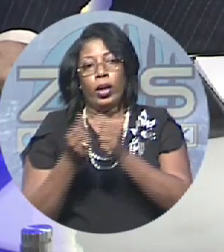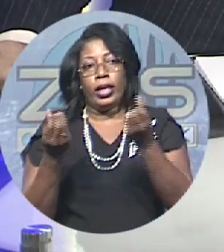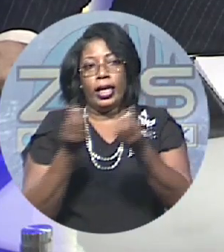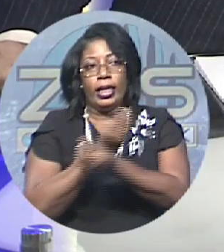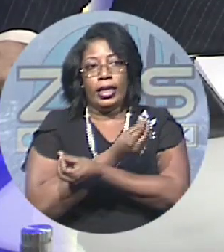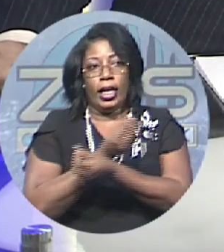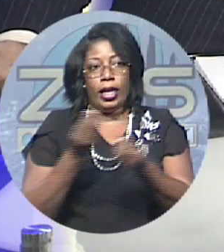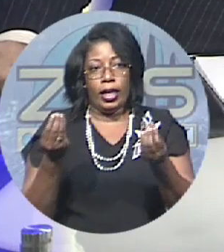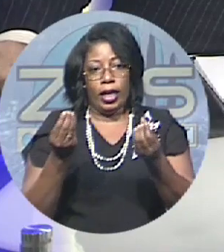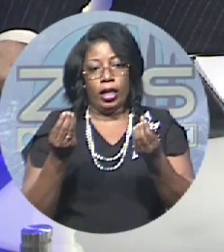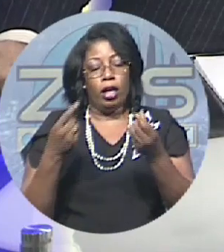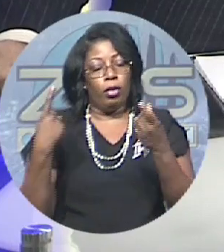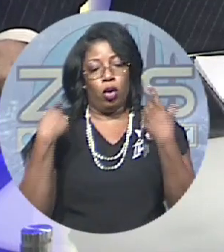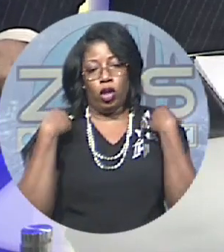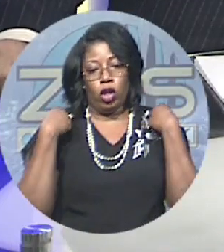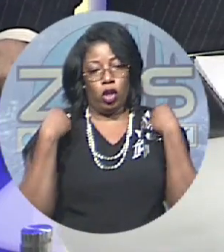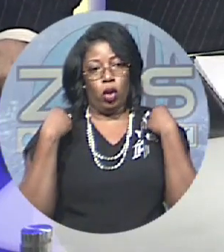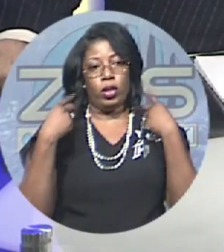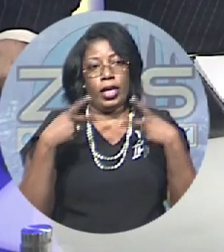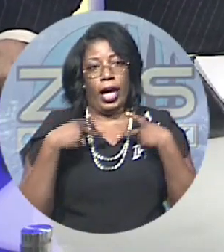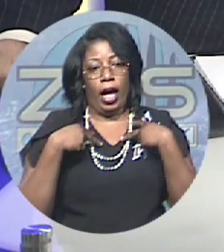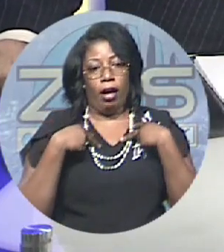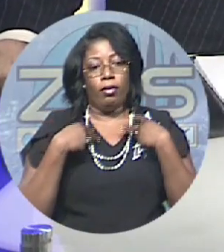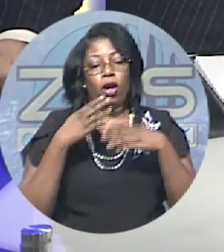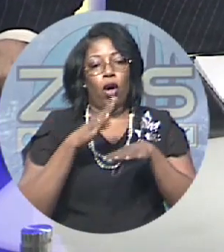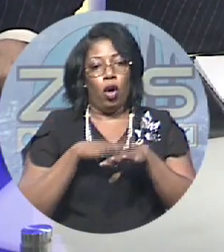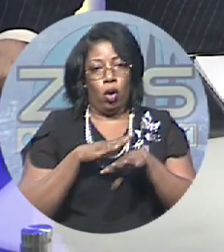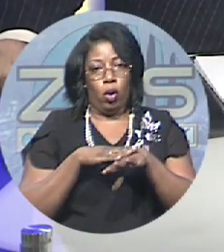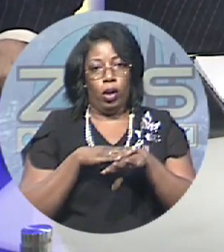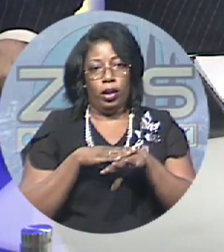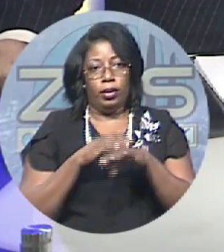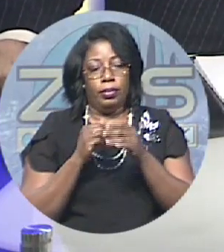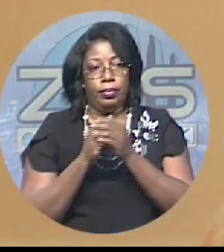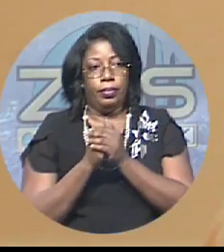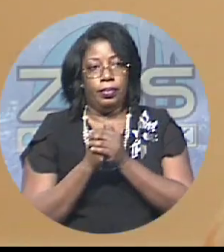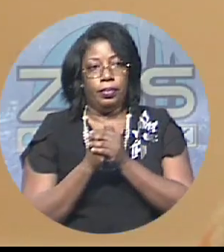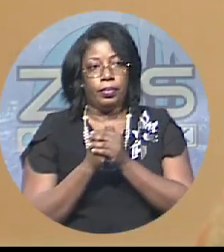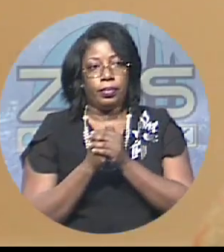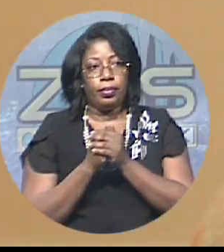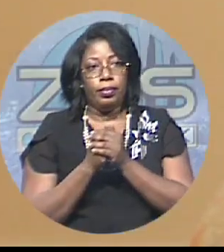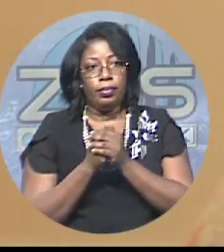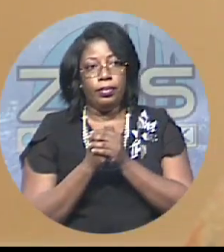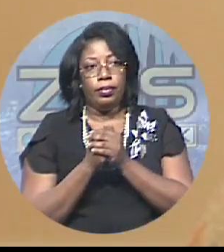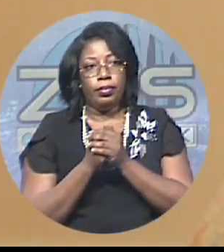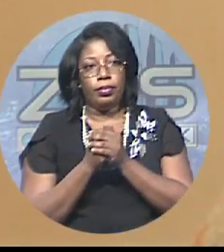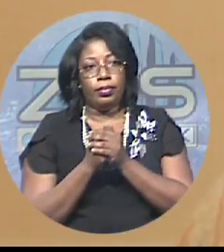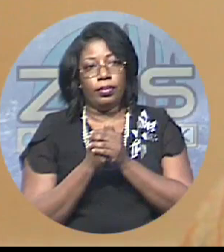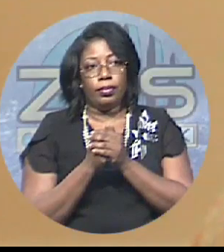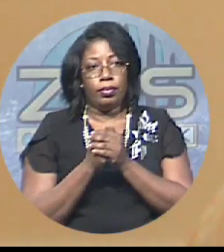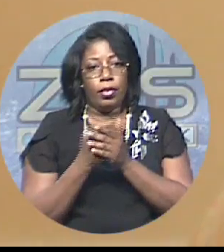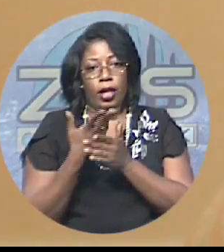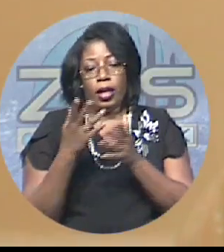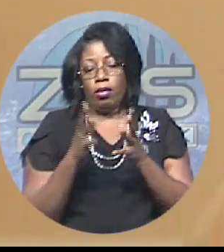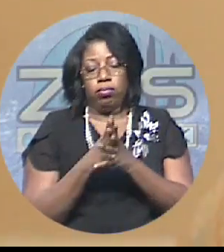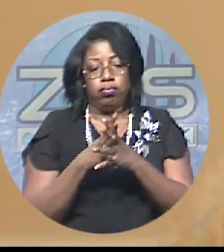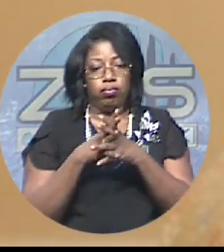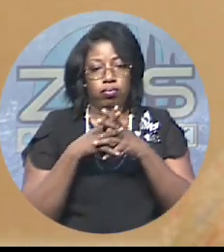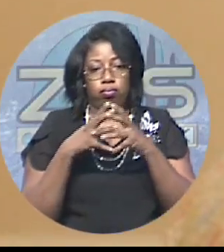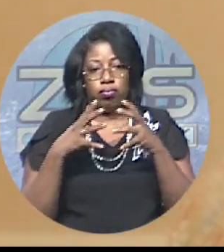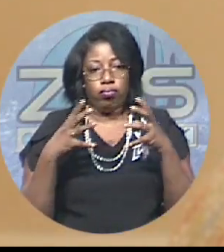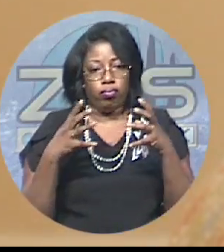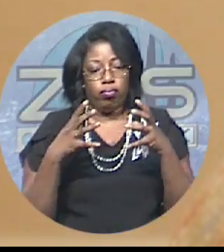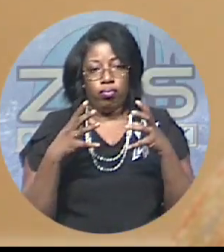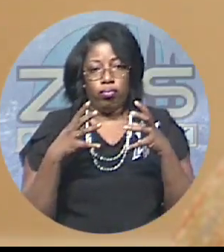literally the clothes on their backs. Here's Clint Watson. There has been massive